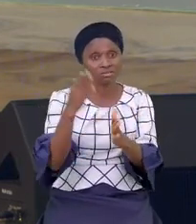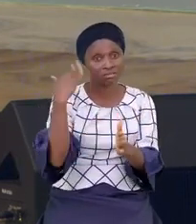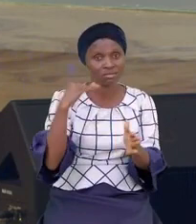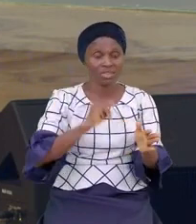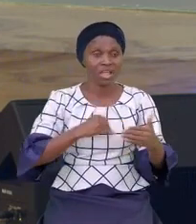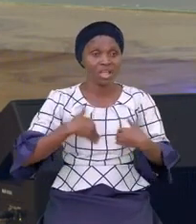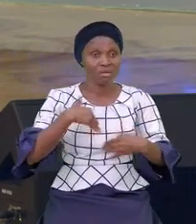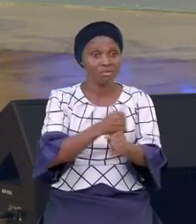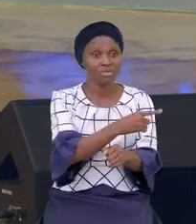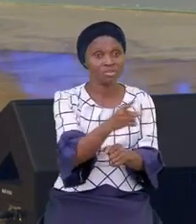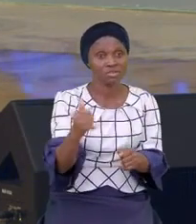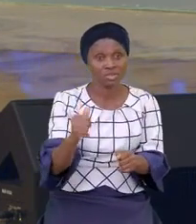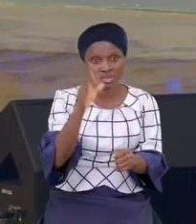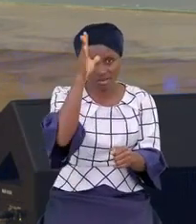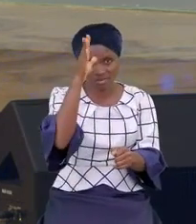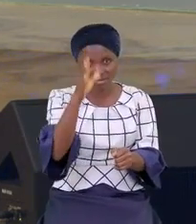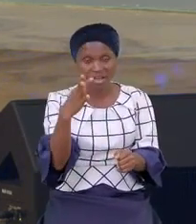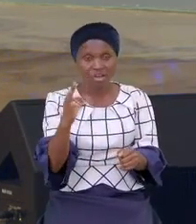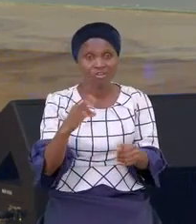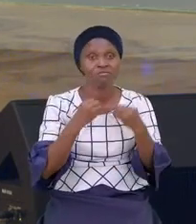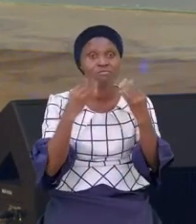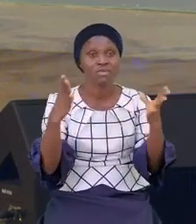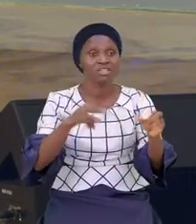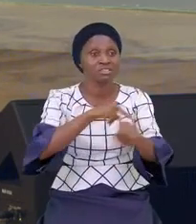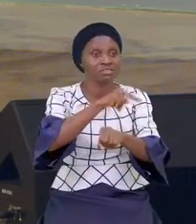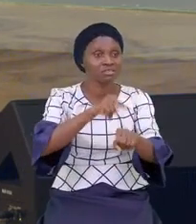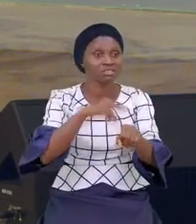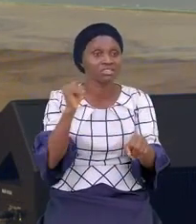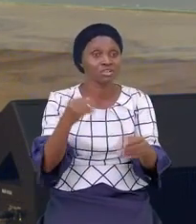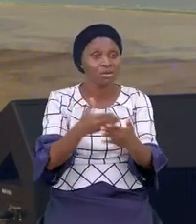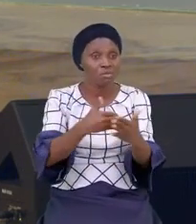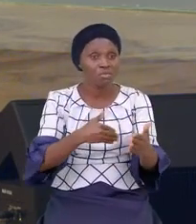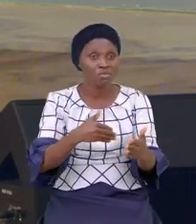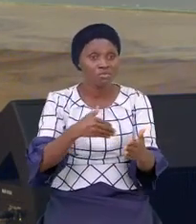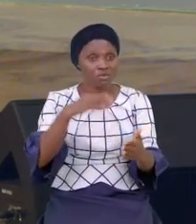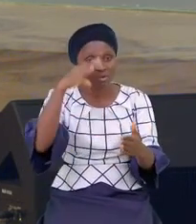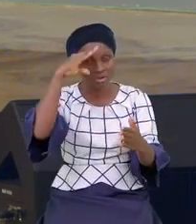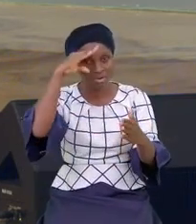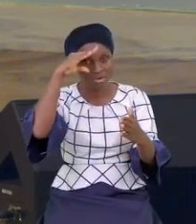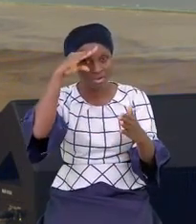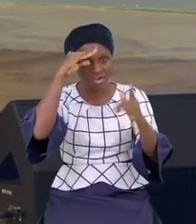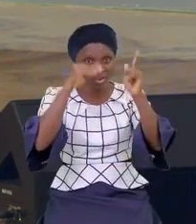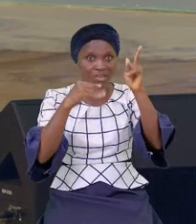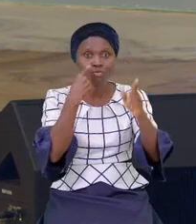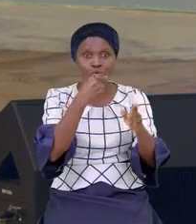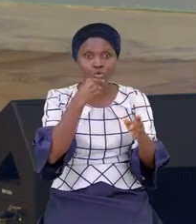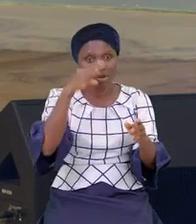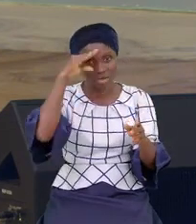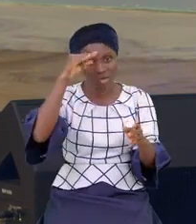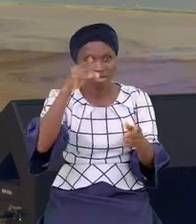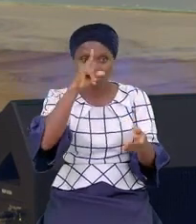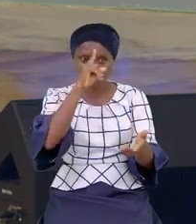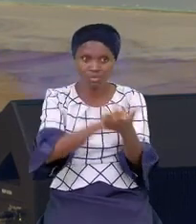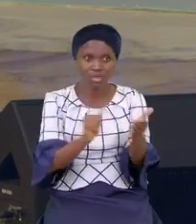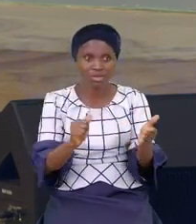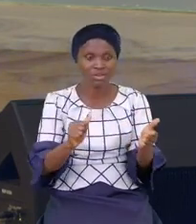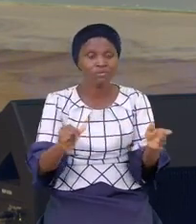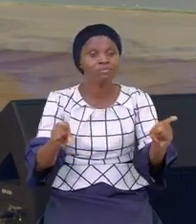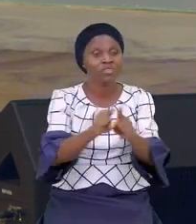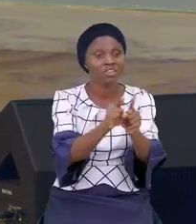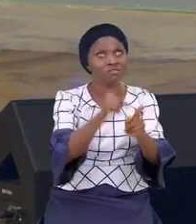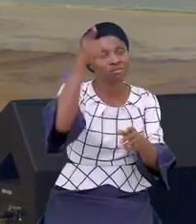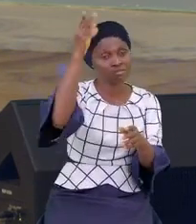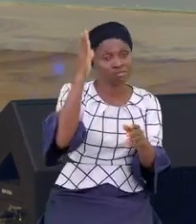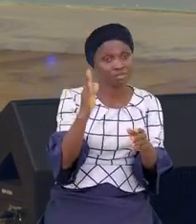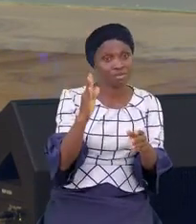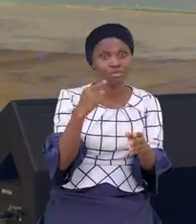a father of many nations, before him whom he believed, even